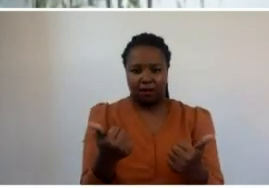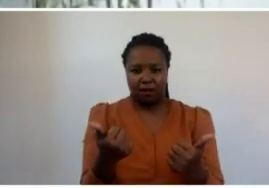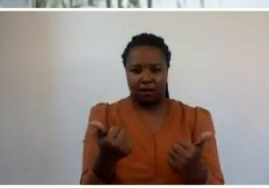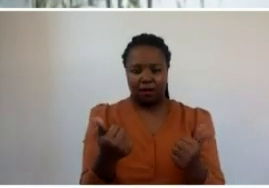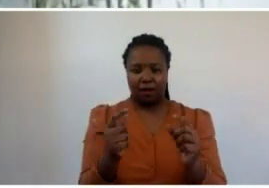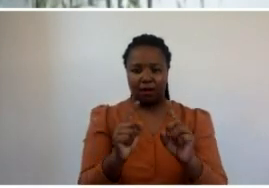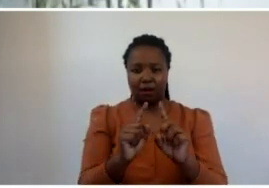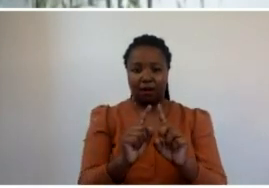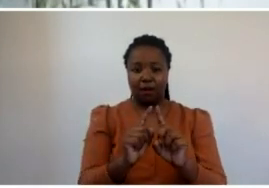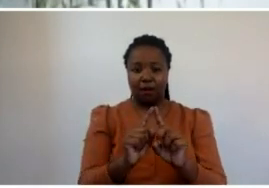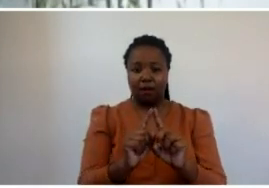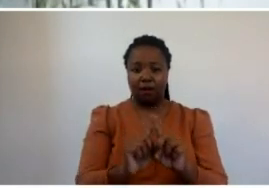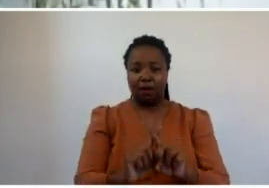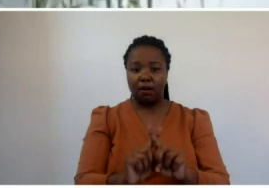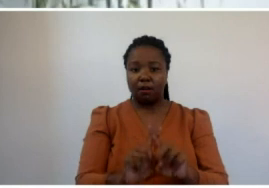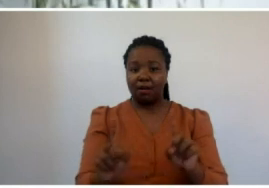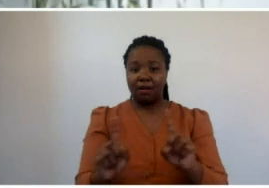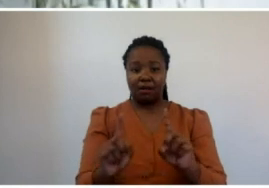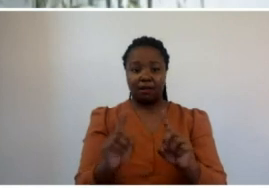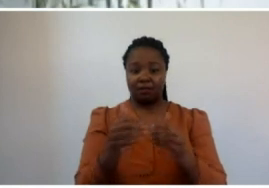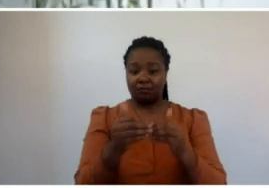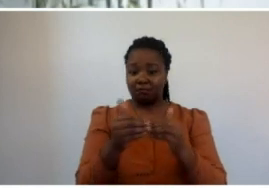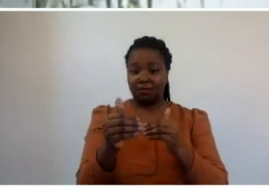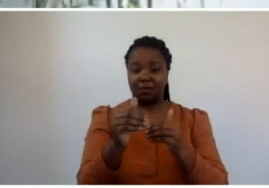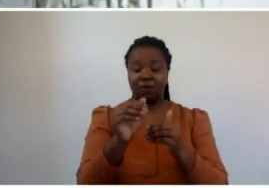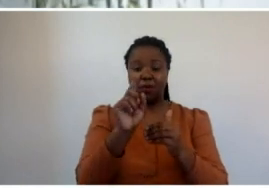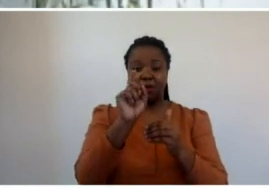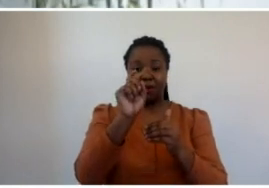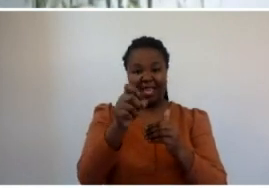nor excuses for further delay.